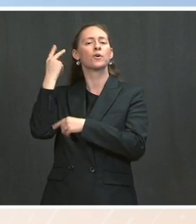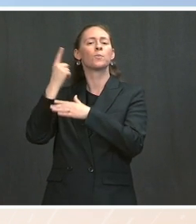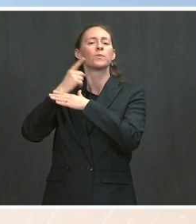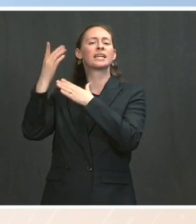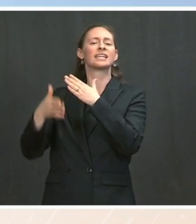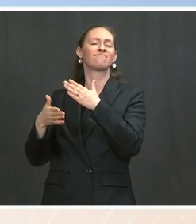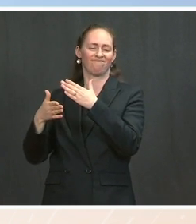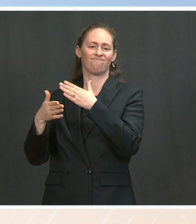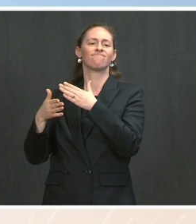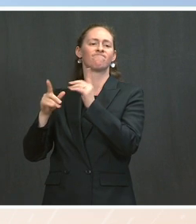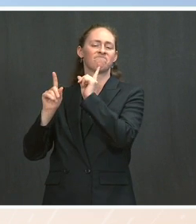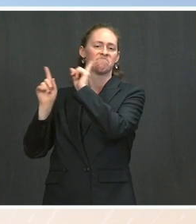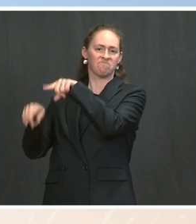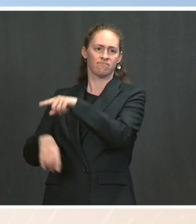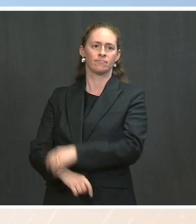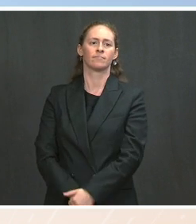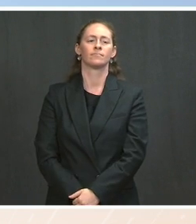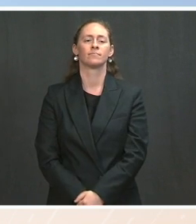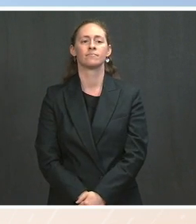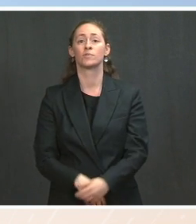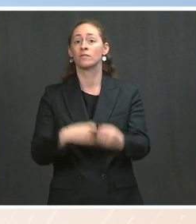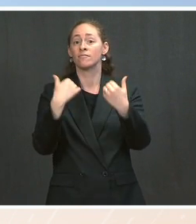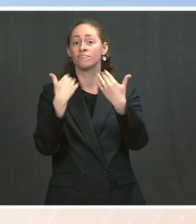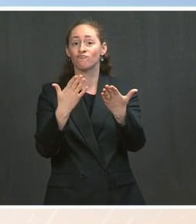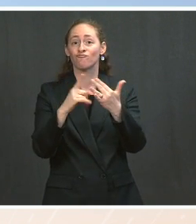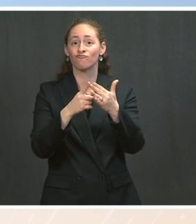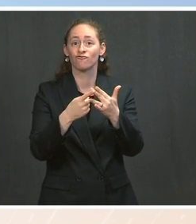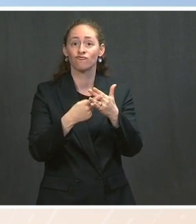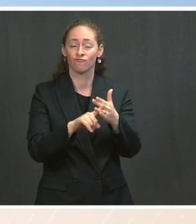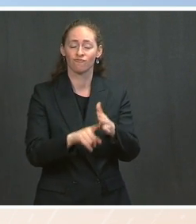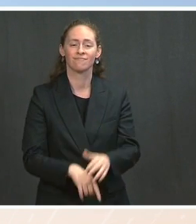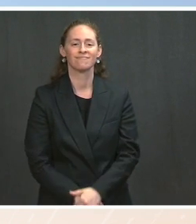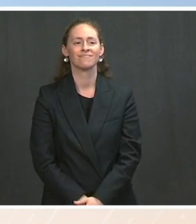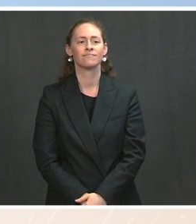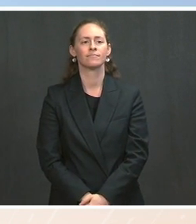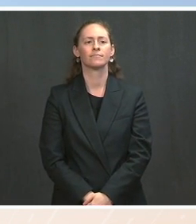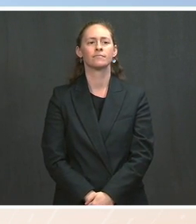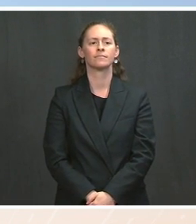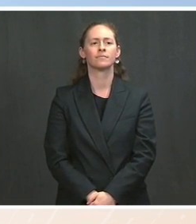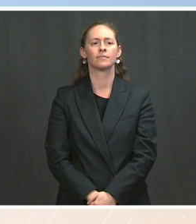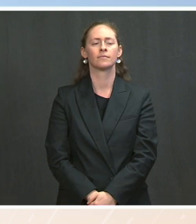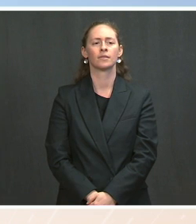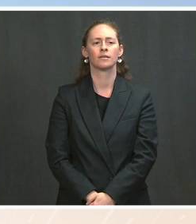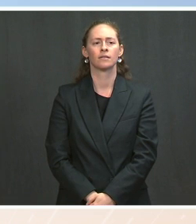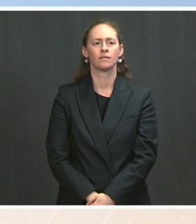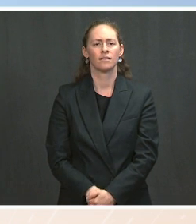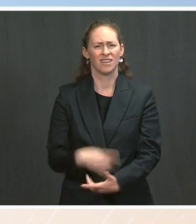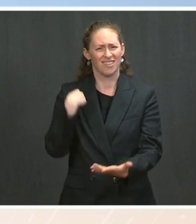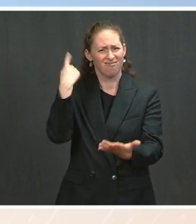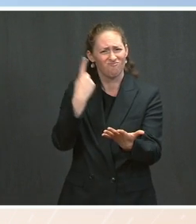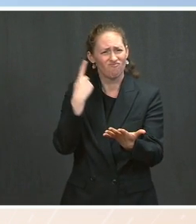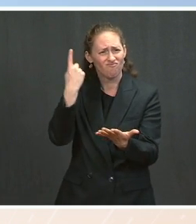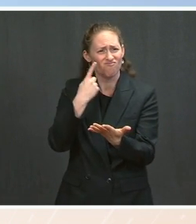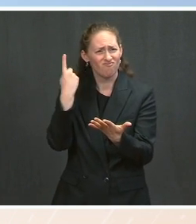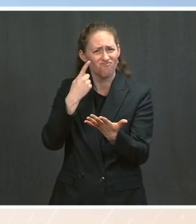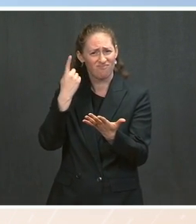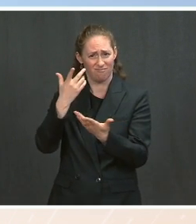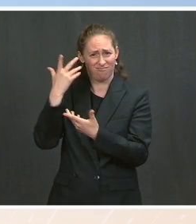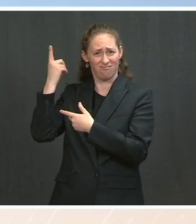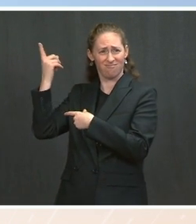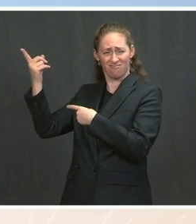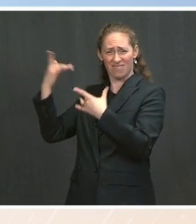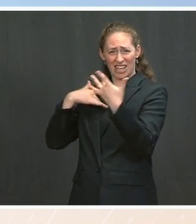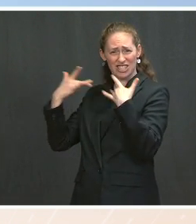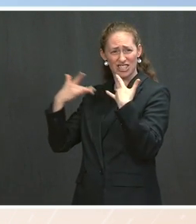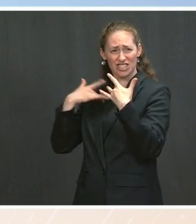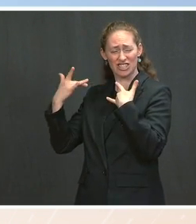Does the president or the White House have any concerns that the extent to which the Israeli prime minister continued